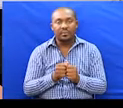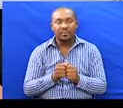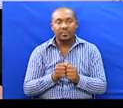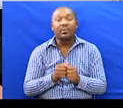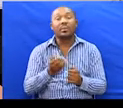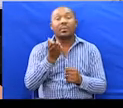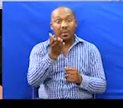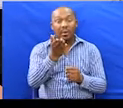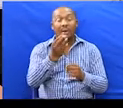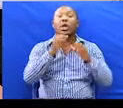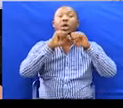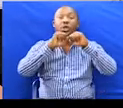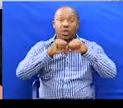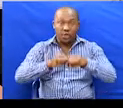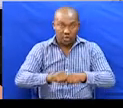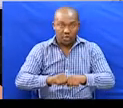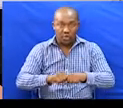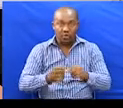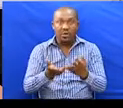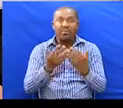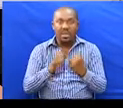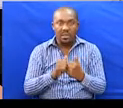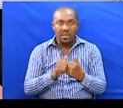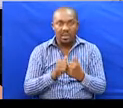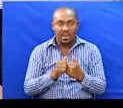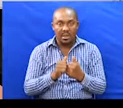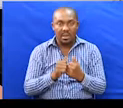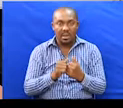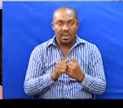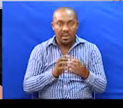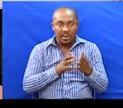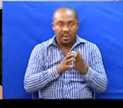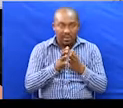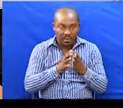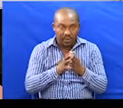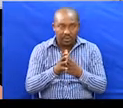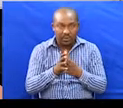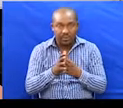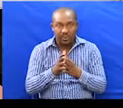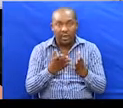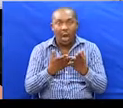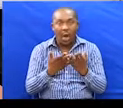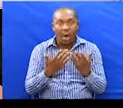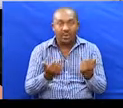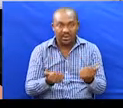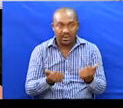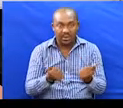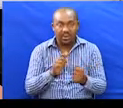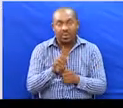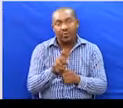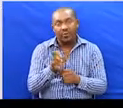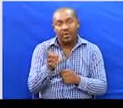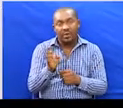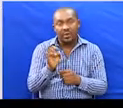you should be able to explain the causes of genetics.